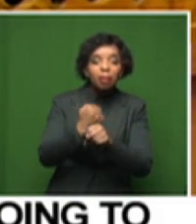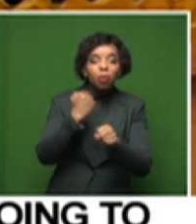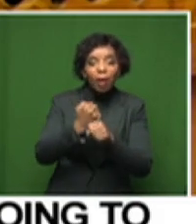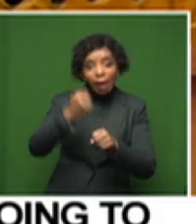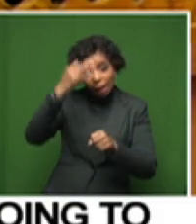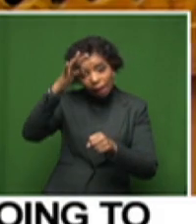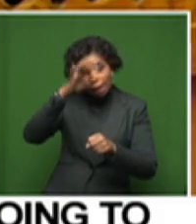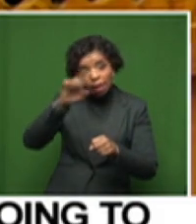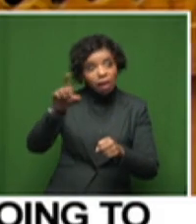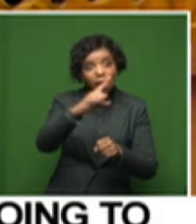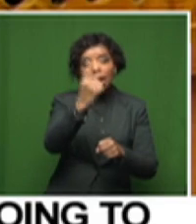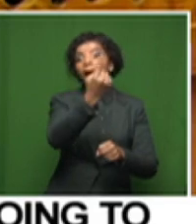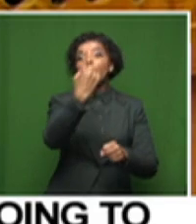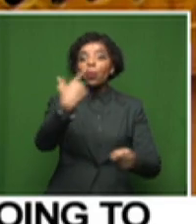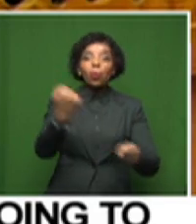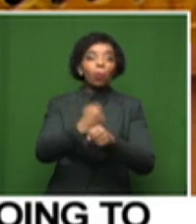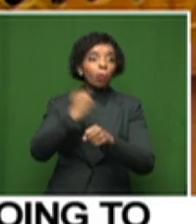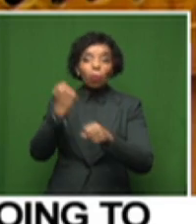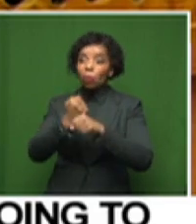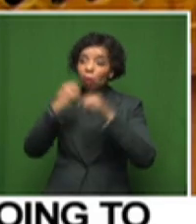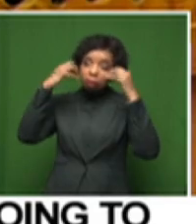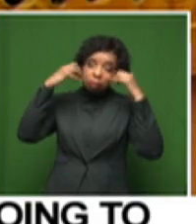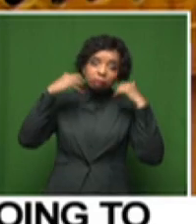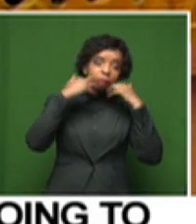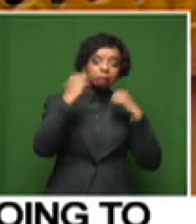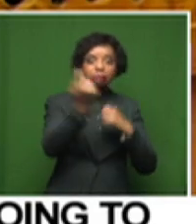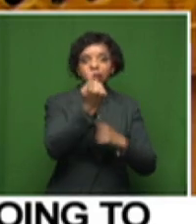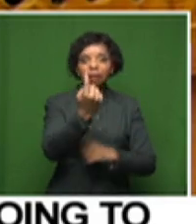nation building alone.